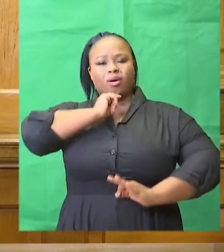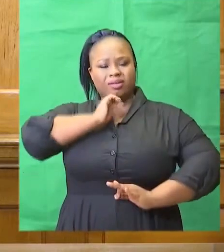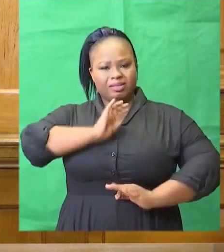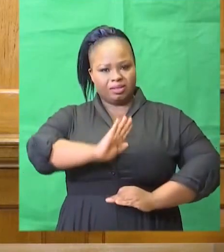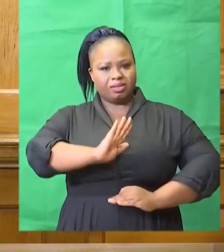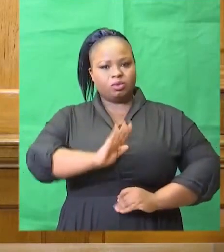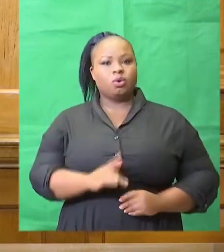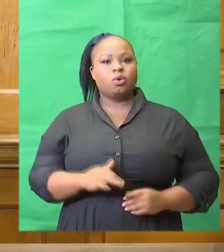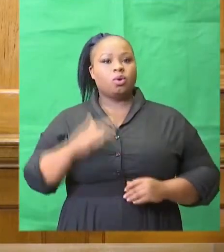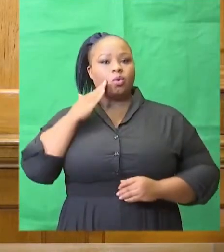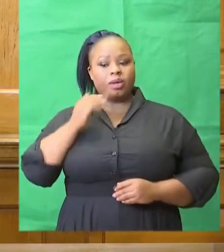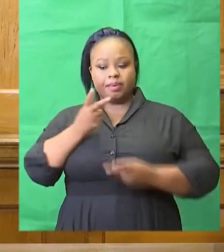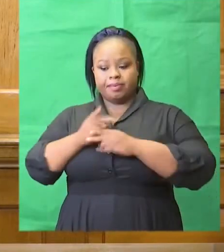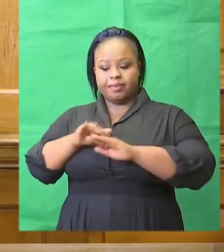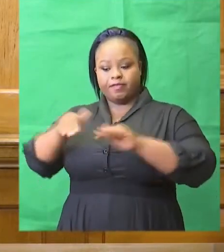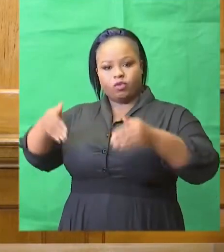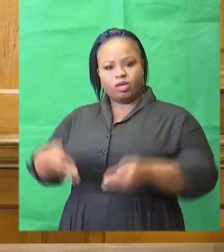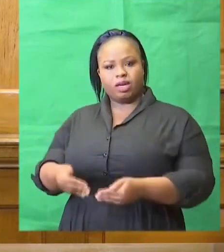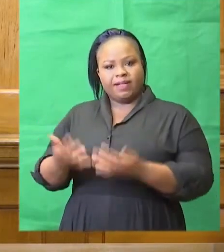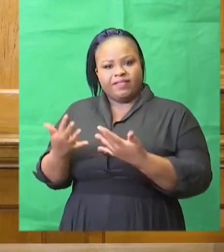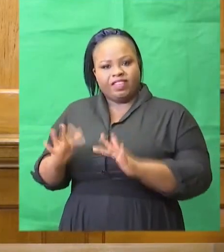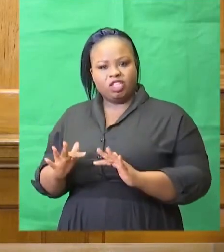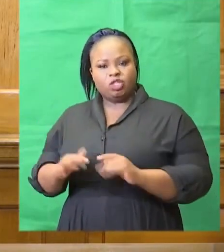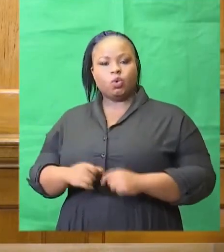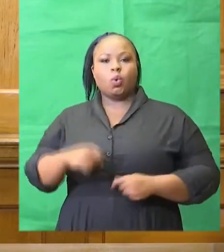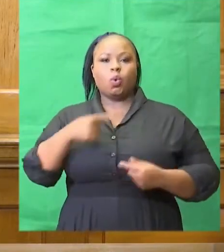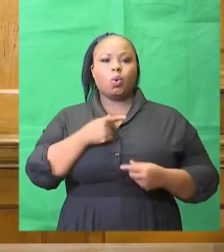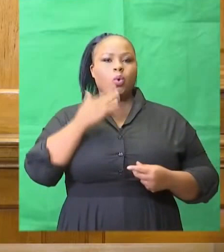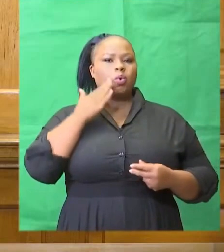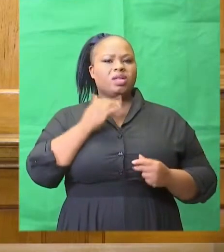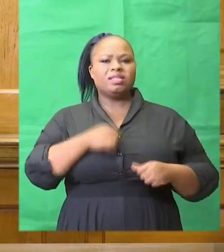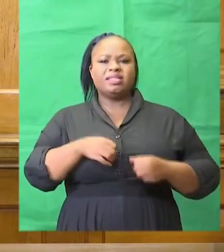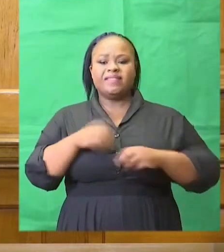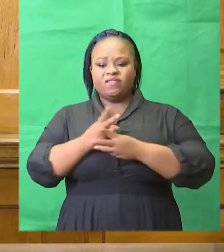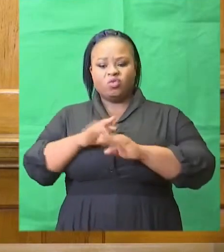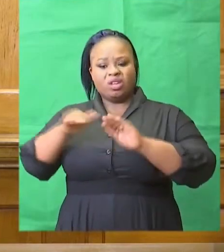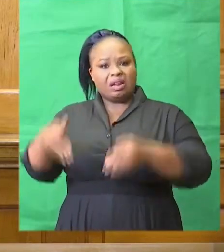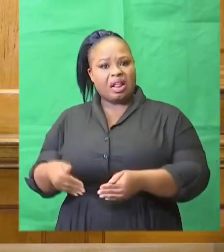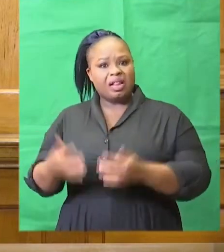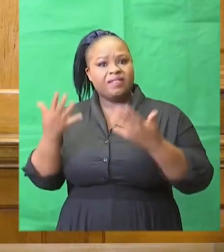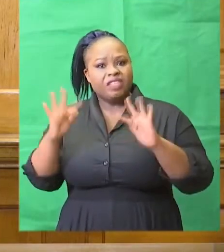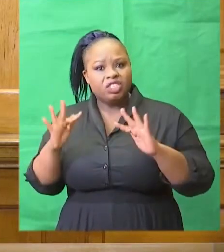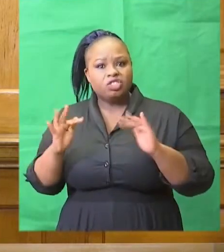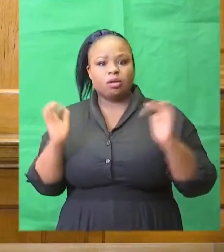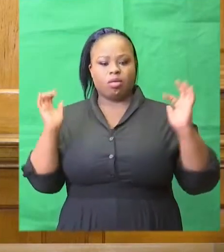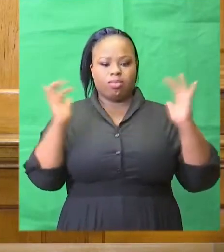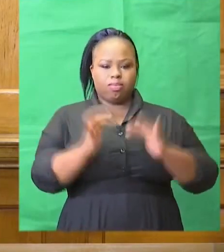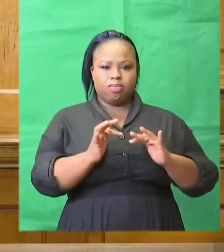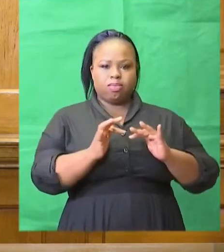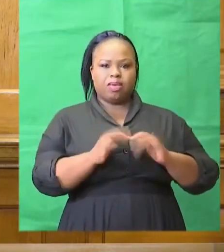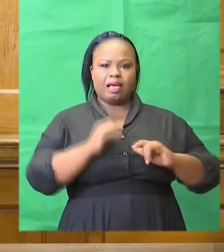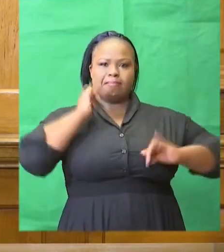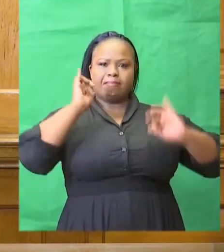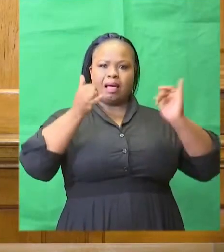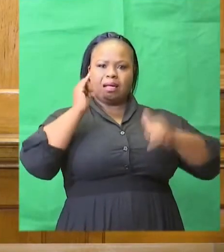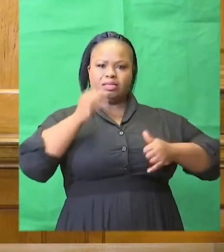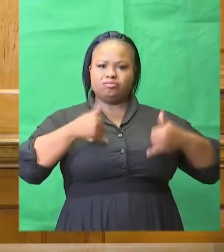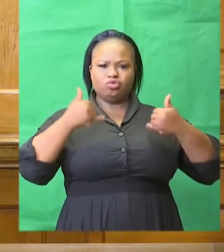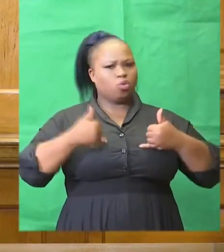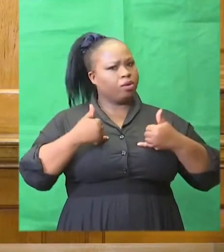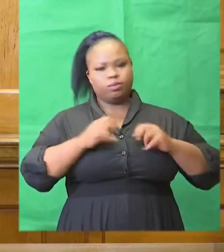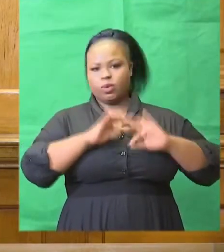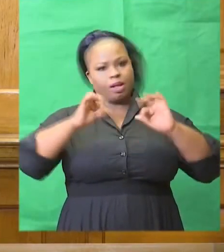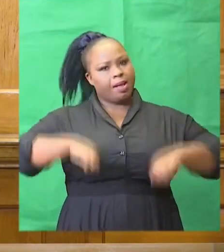funeral gatherings and after tears gatherings are not allowed. The wearing of masks in